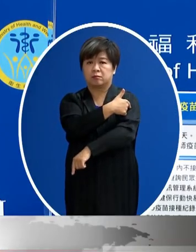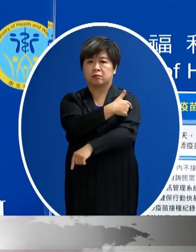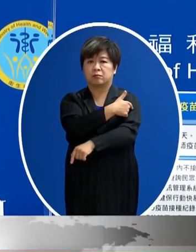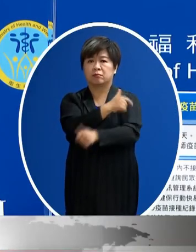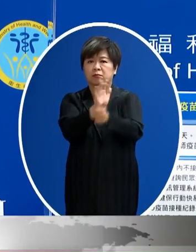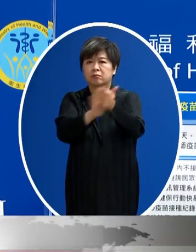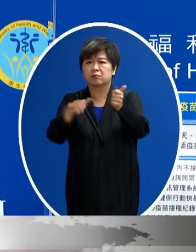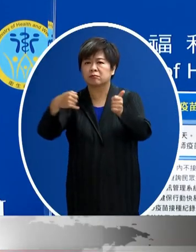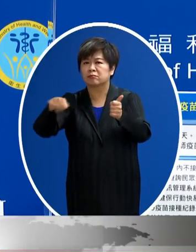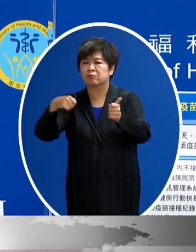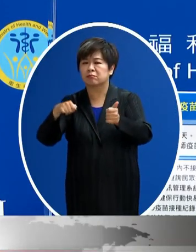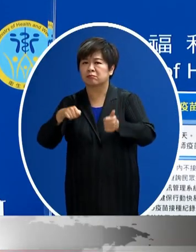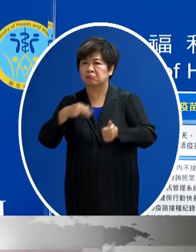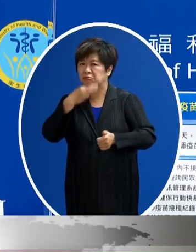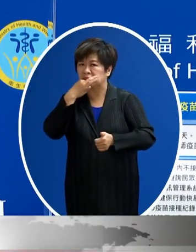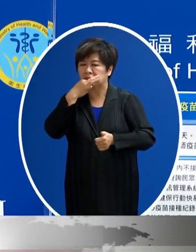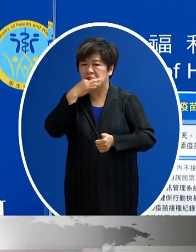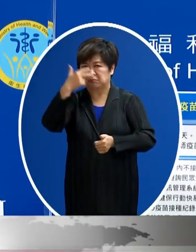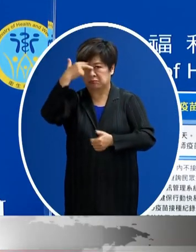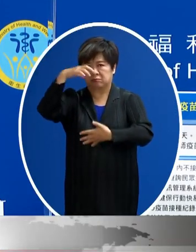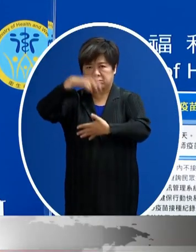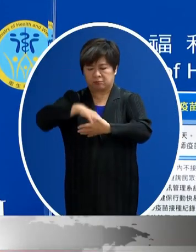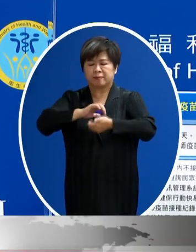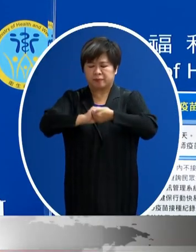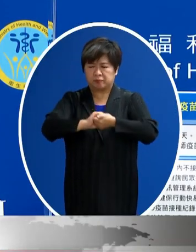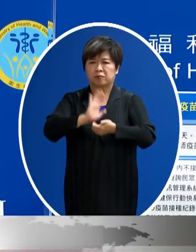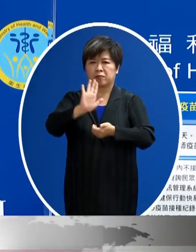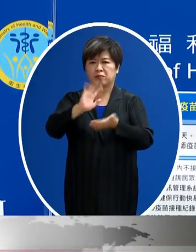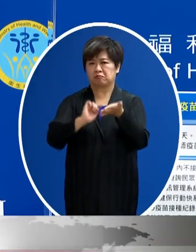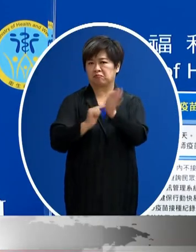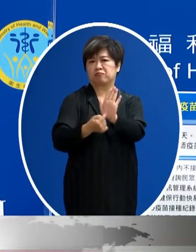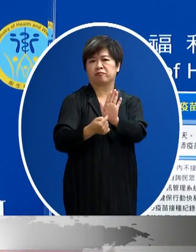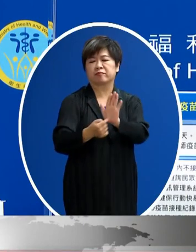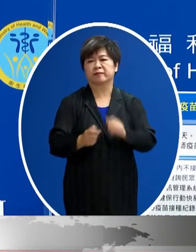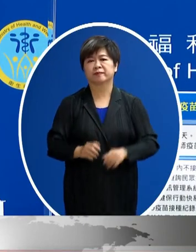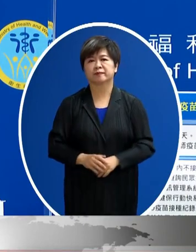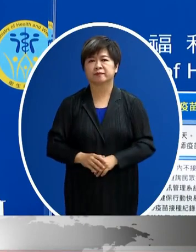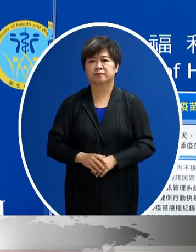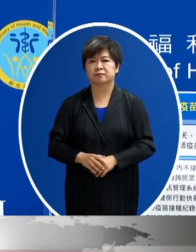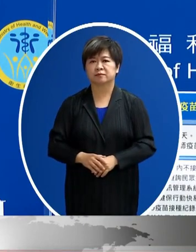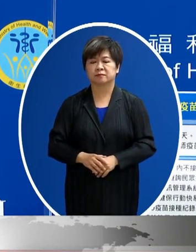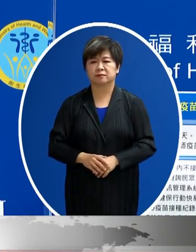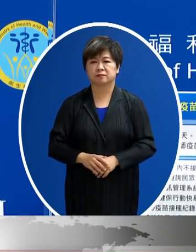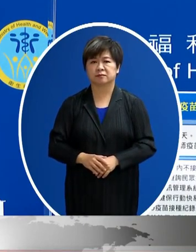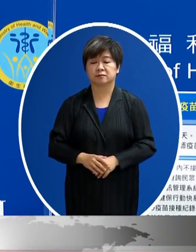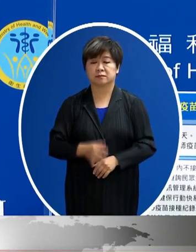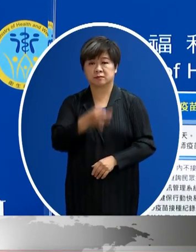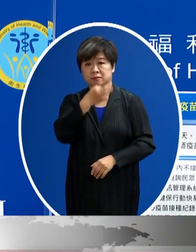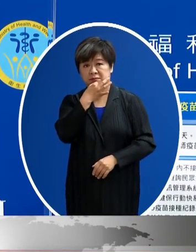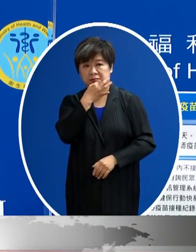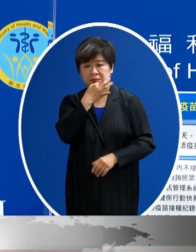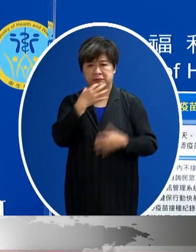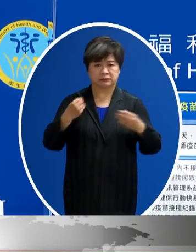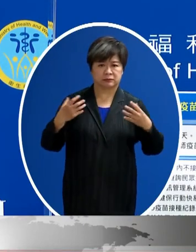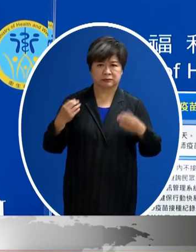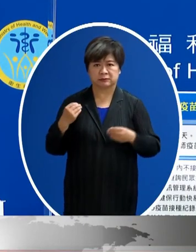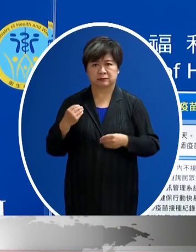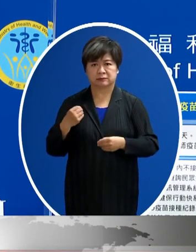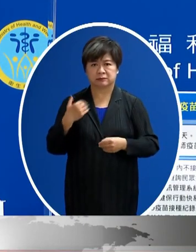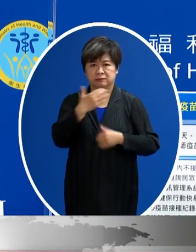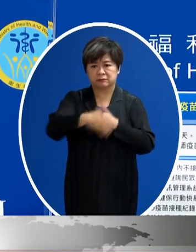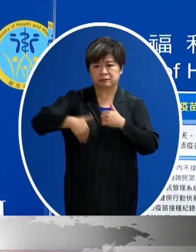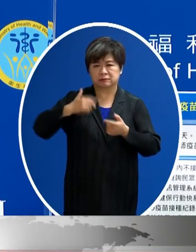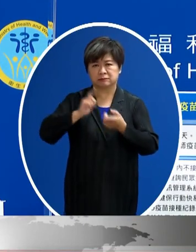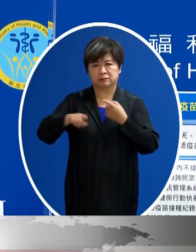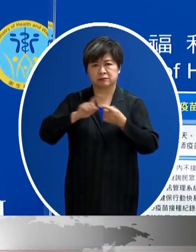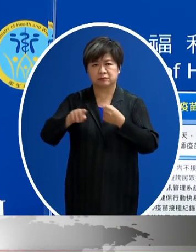Because in general, vaccinations that result in adverse reactions mostly happen within 7 days. And in order to avoid uncertainty